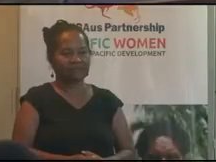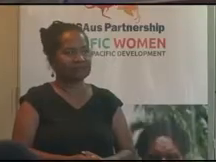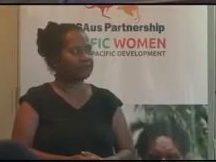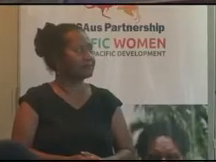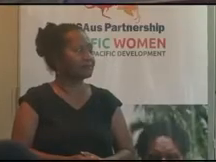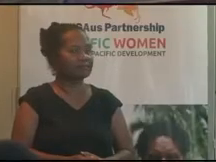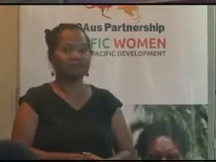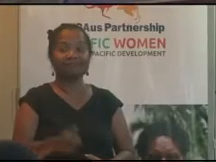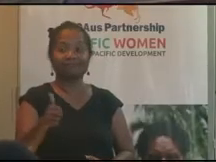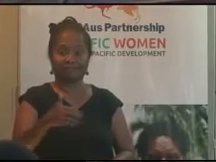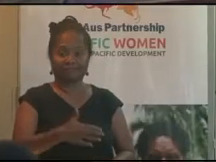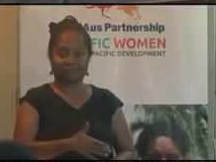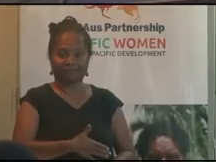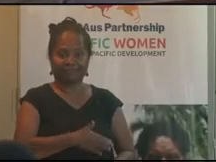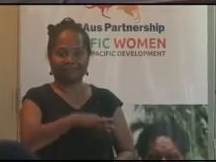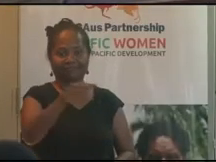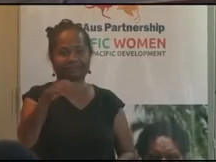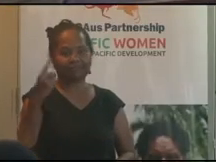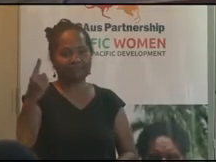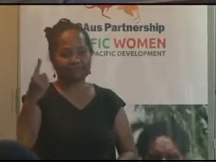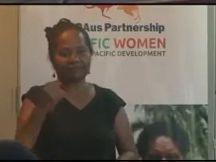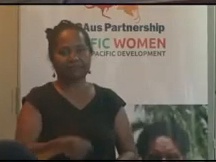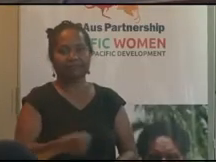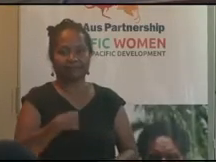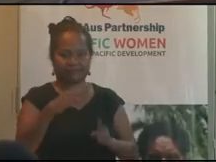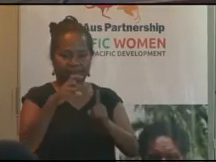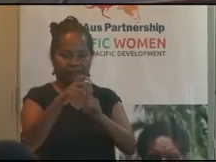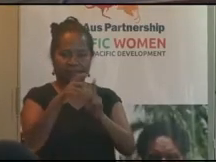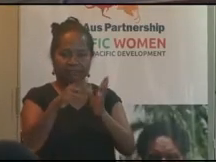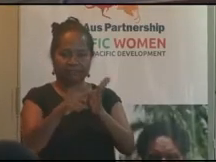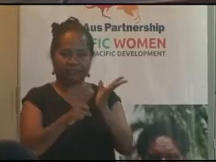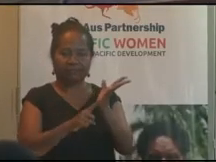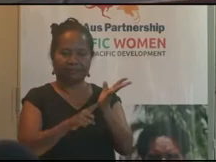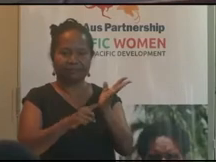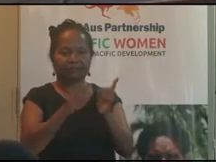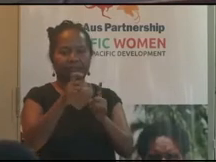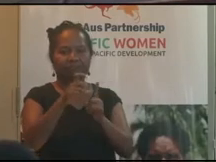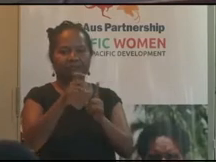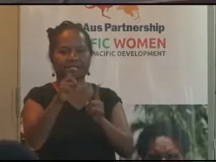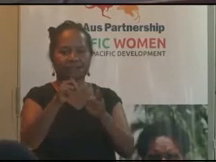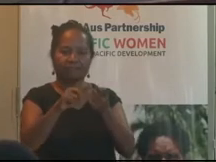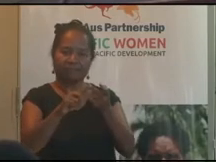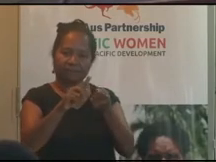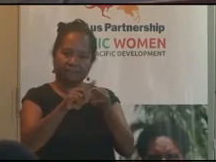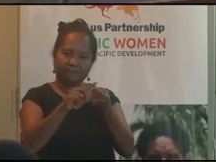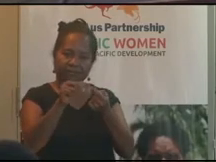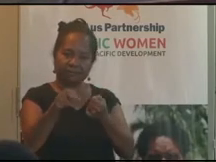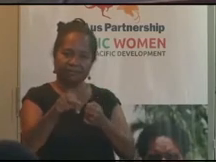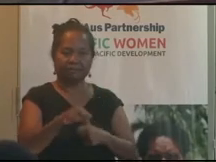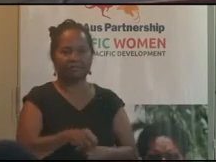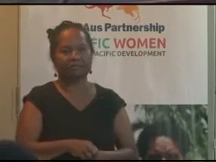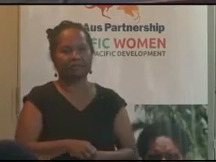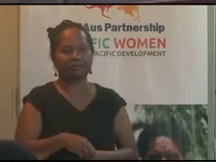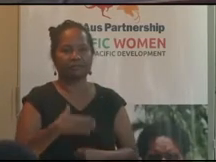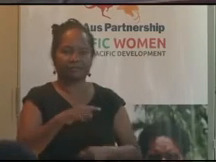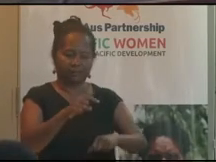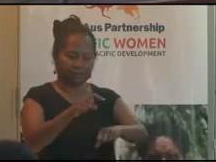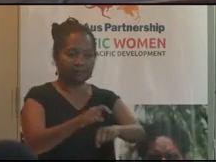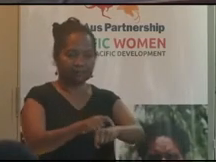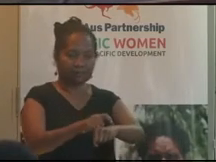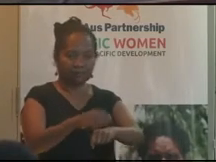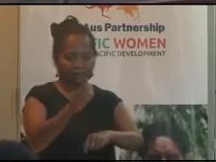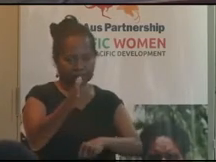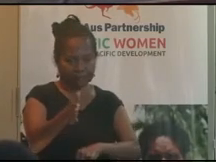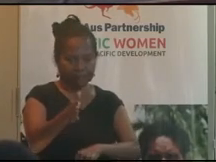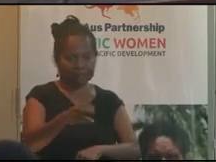Guinea. Good morning, everyone. I'm Dulciana Somare-Brash, and I'm the moderator today. In the interest of time, we'll get straight into